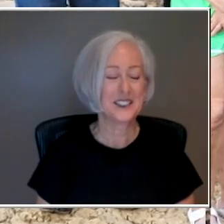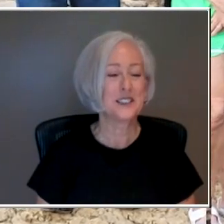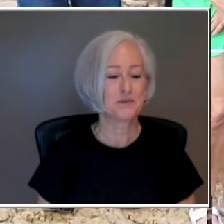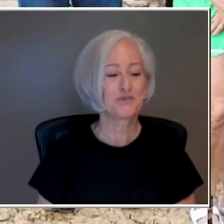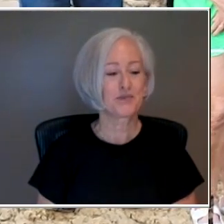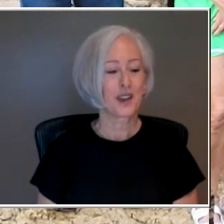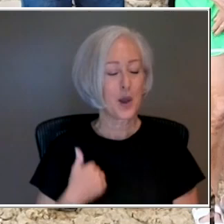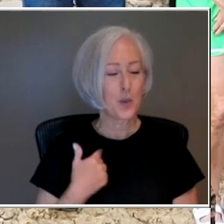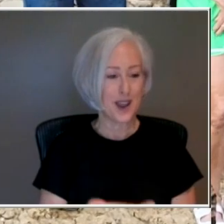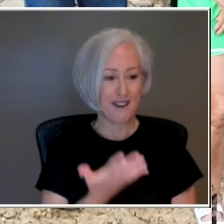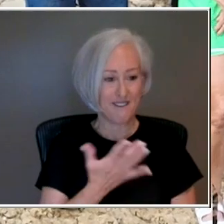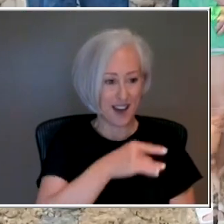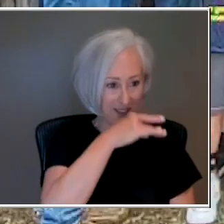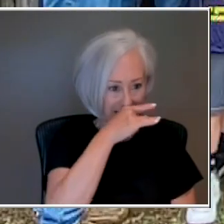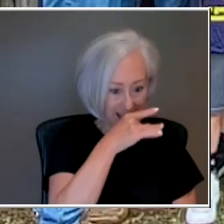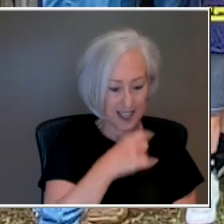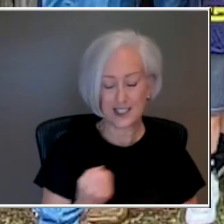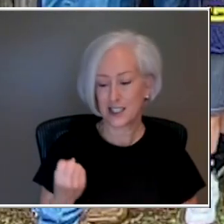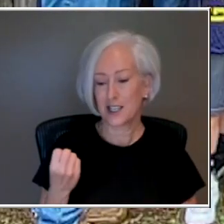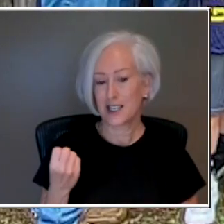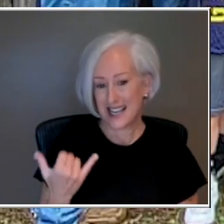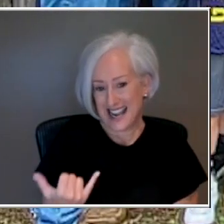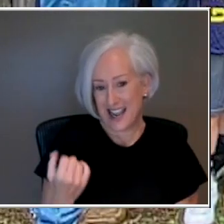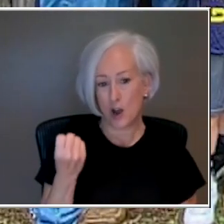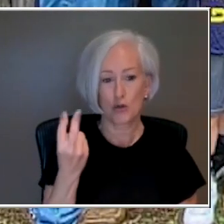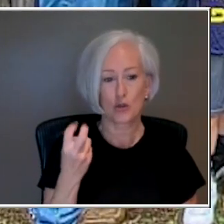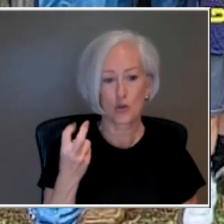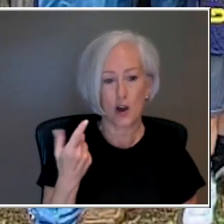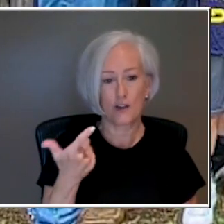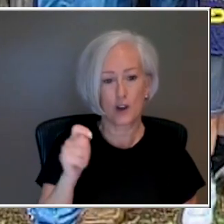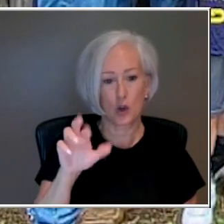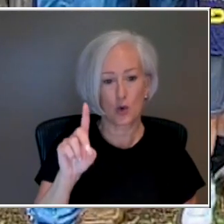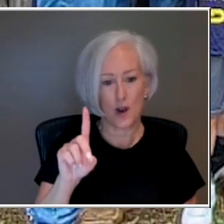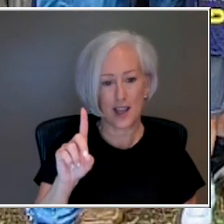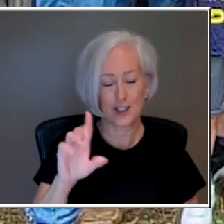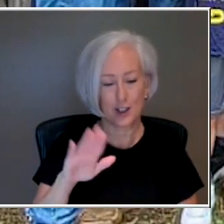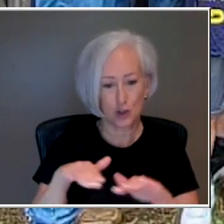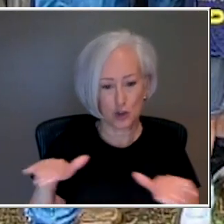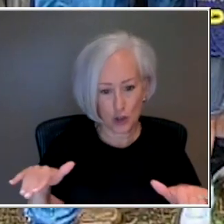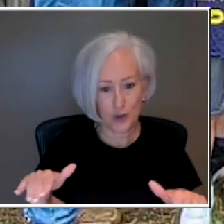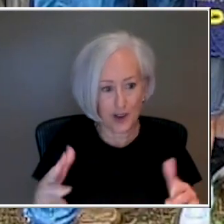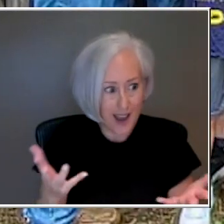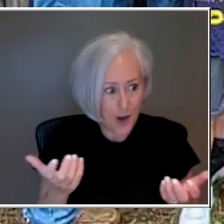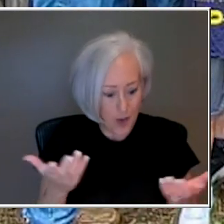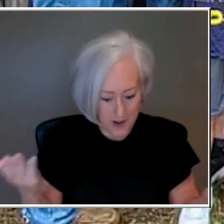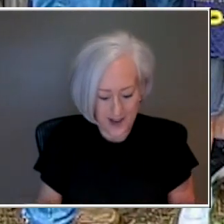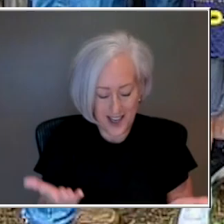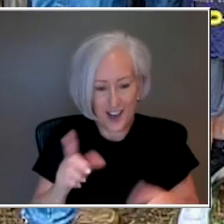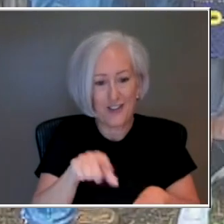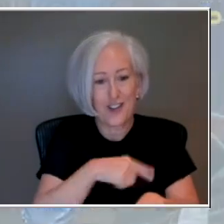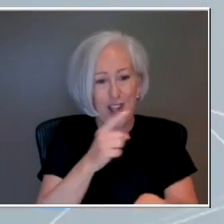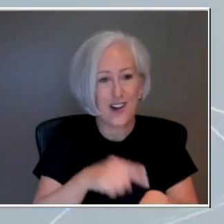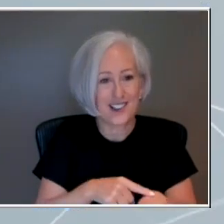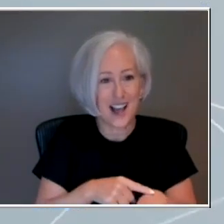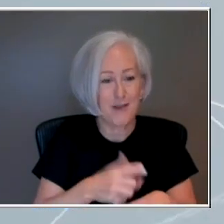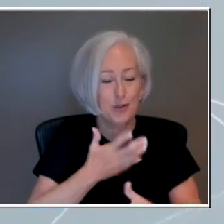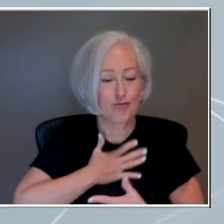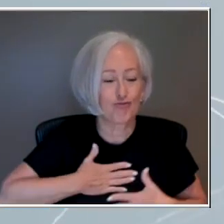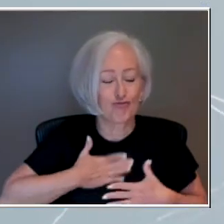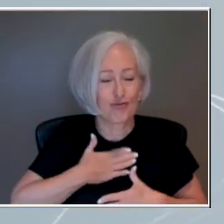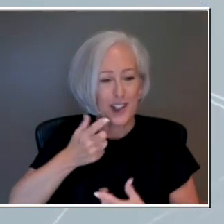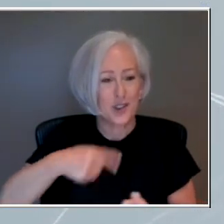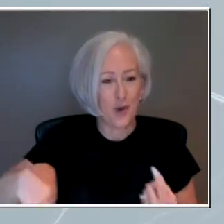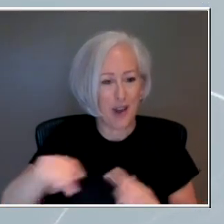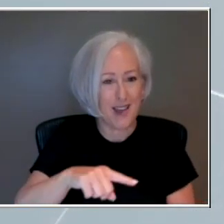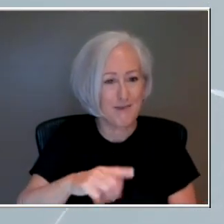5 kids and we have 12 grandchildren. And I want to be around for a long time with them because they